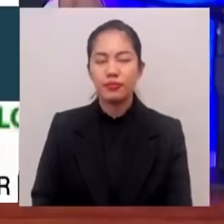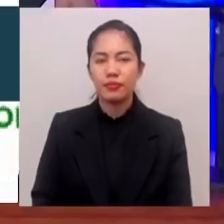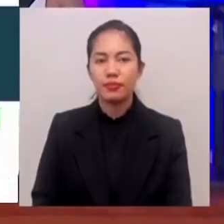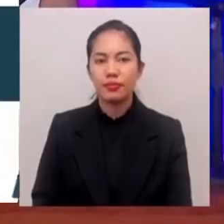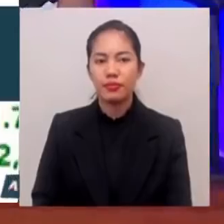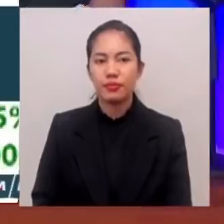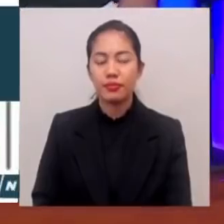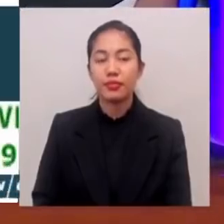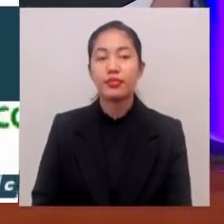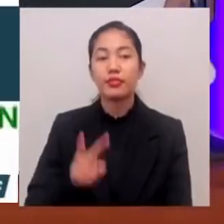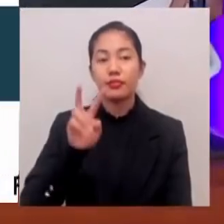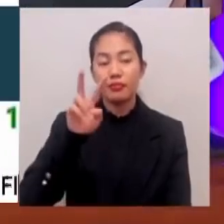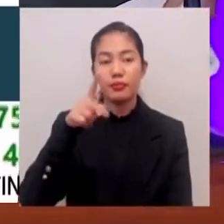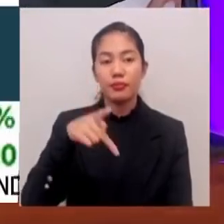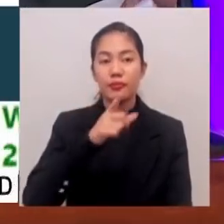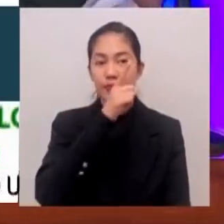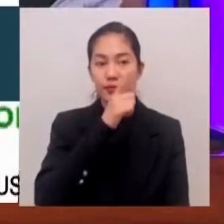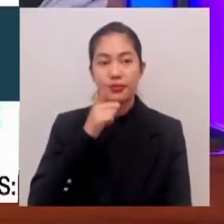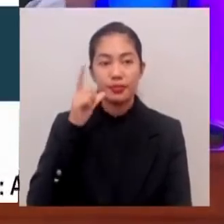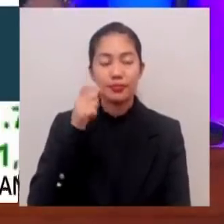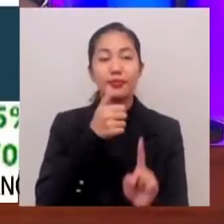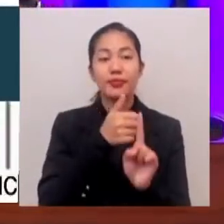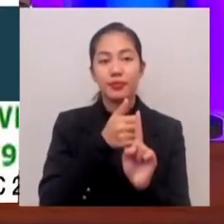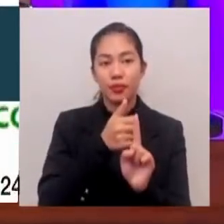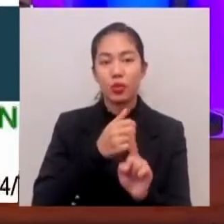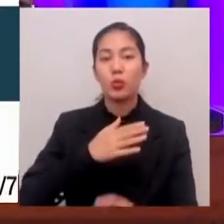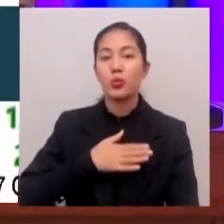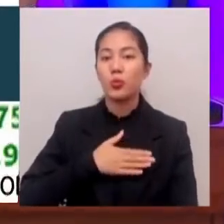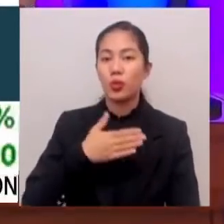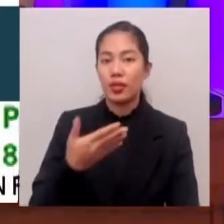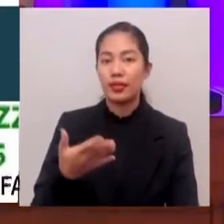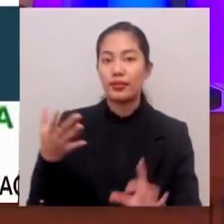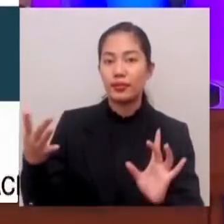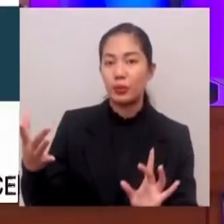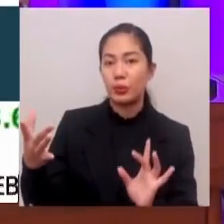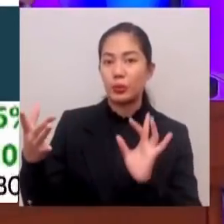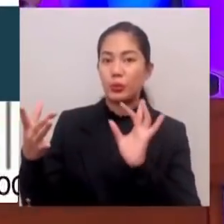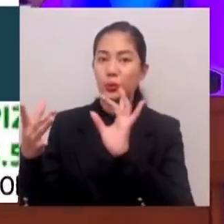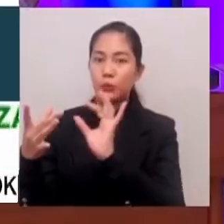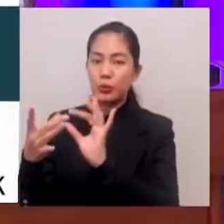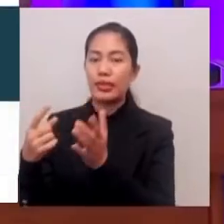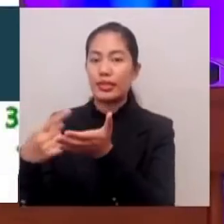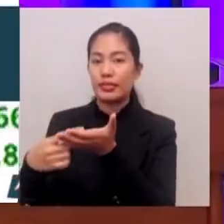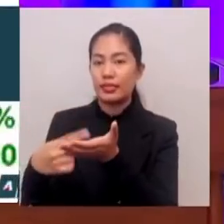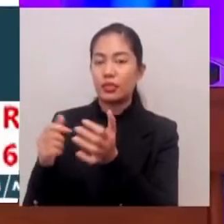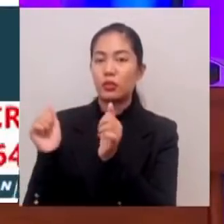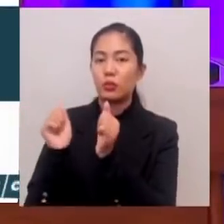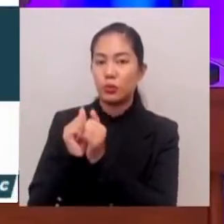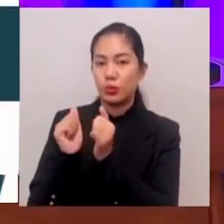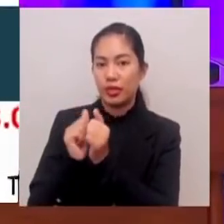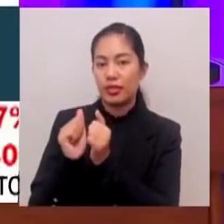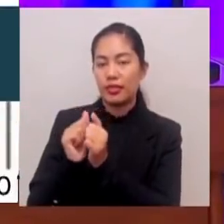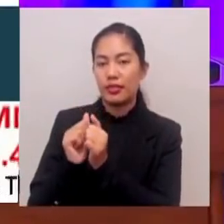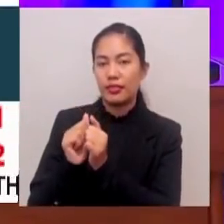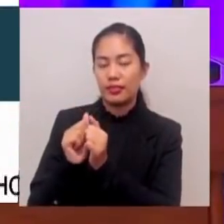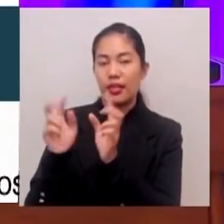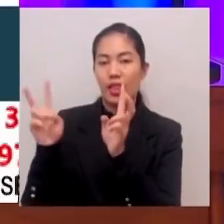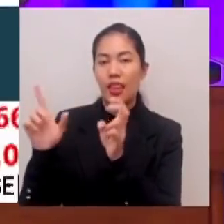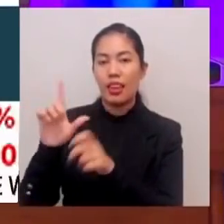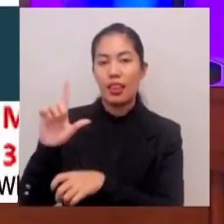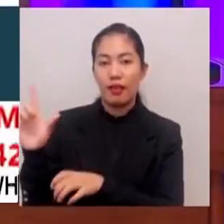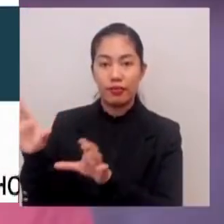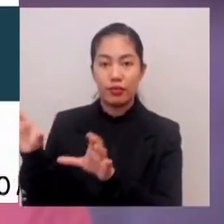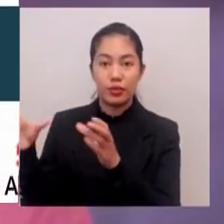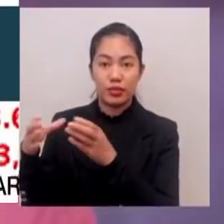vice president that extended, you know, the discussion with the leftist organizations. Of course, the